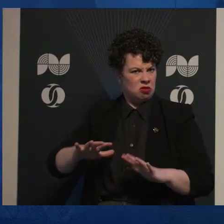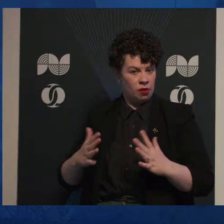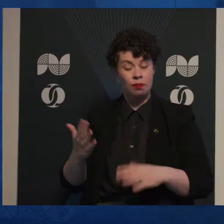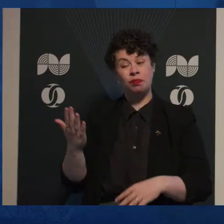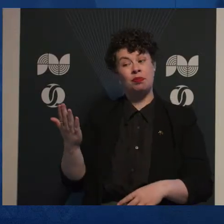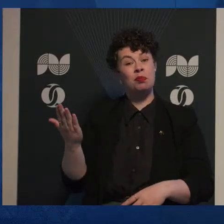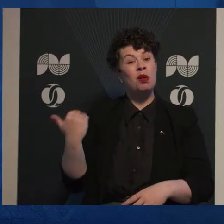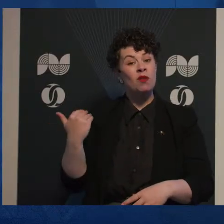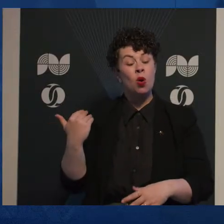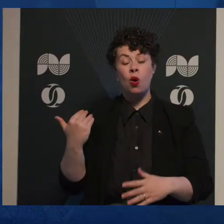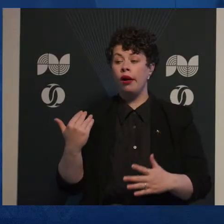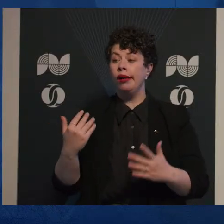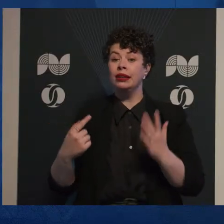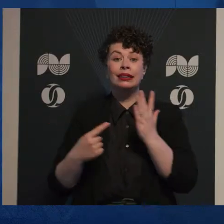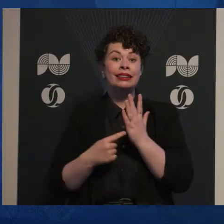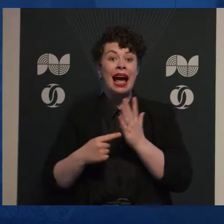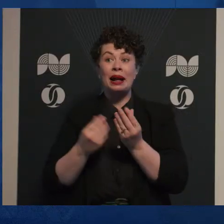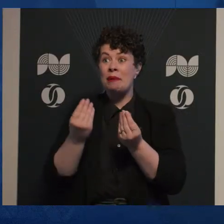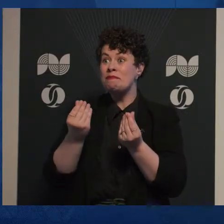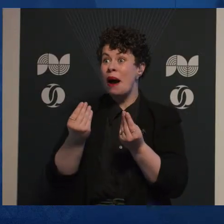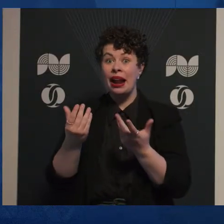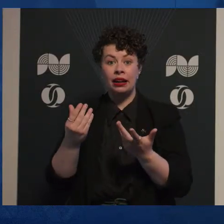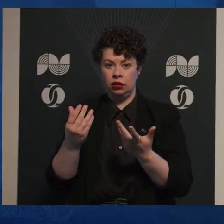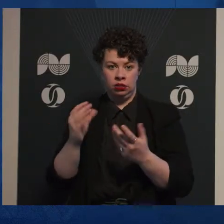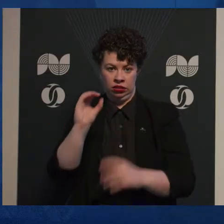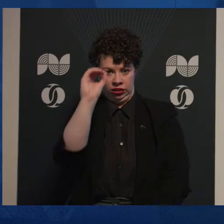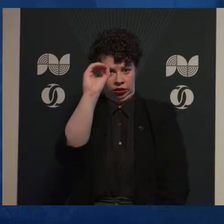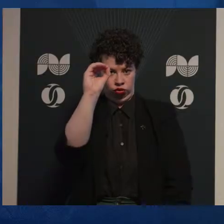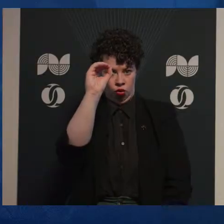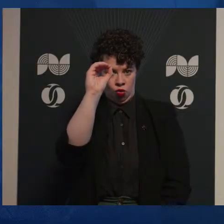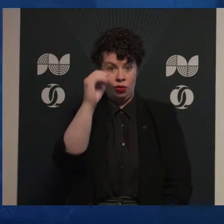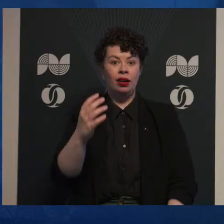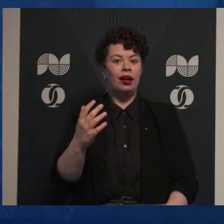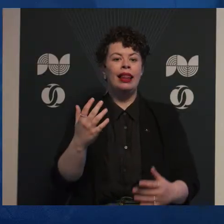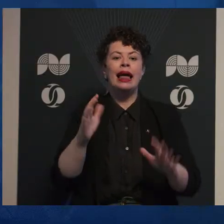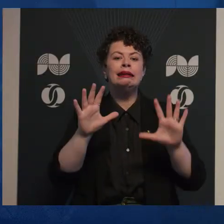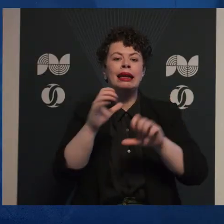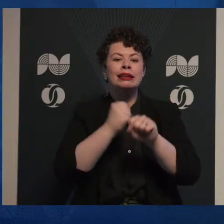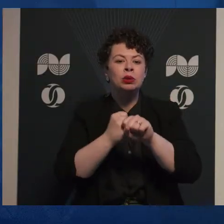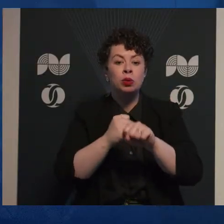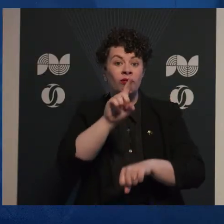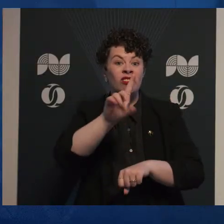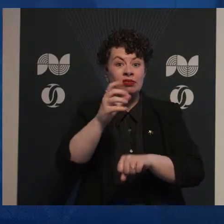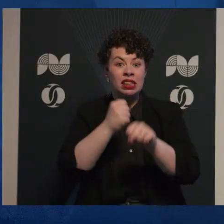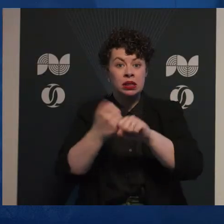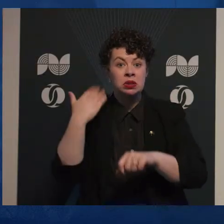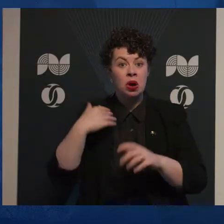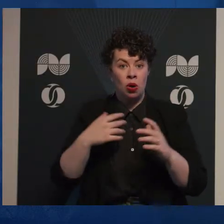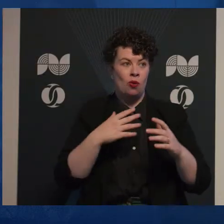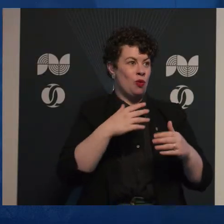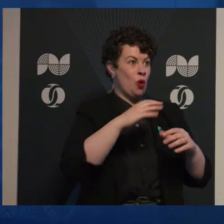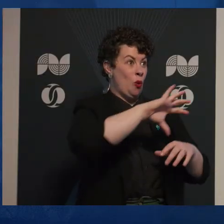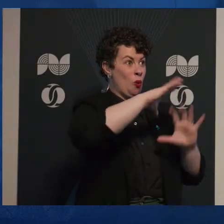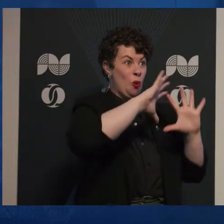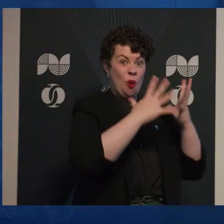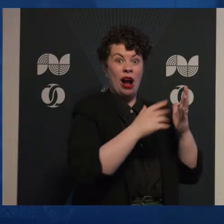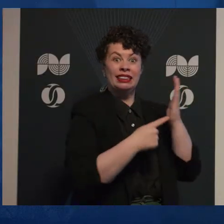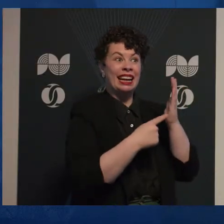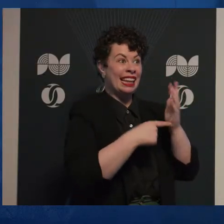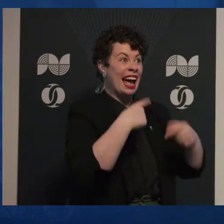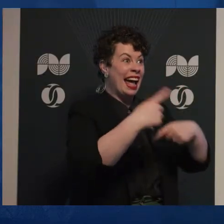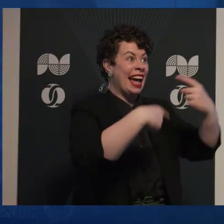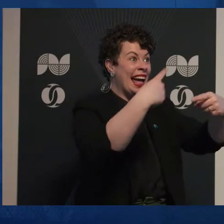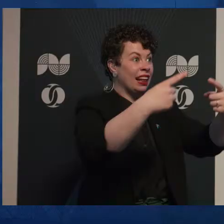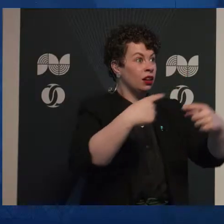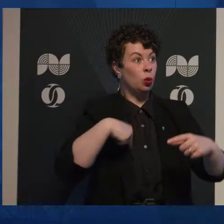of GDP. We couldn't even find it 15 years ago. Where is the tech sector? It was like, 20 million euro worth of